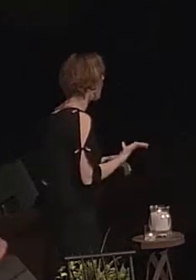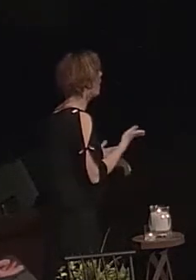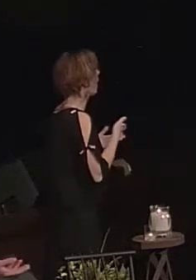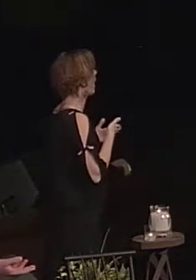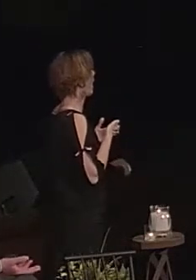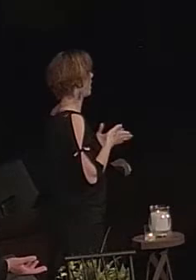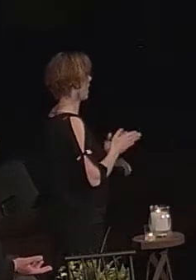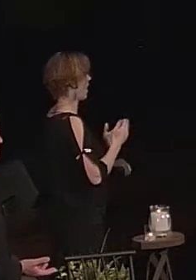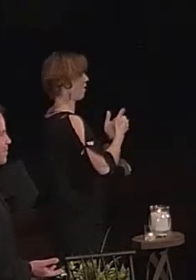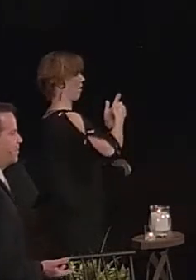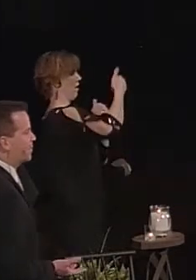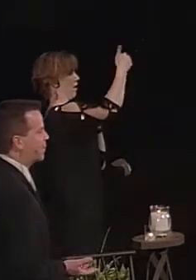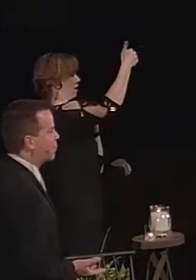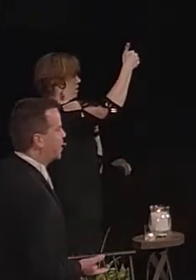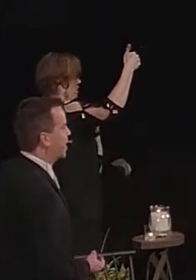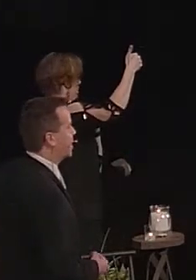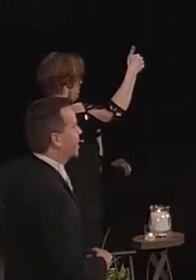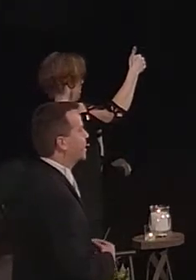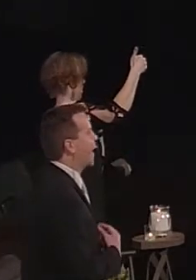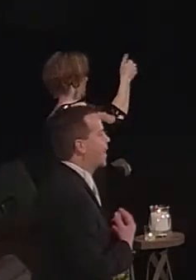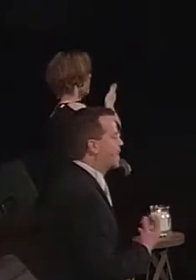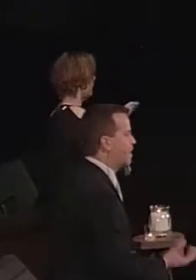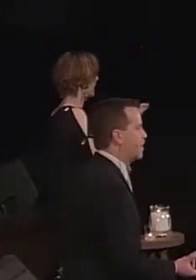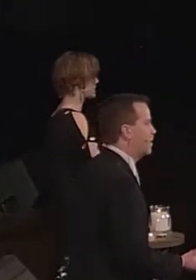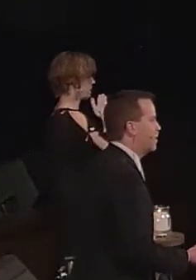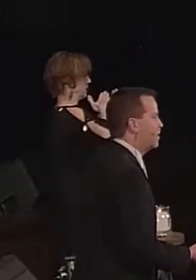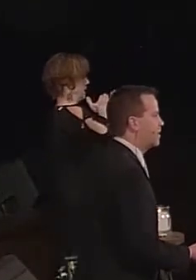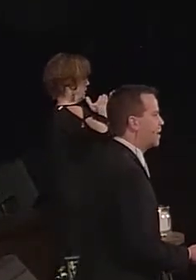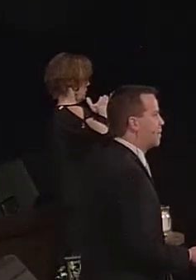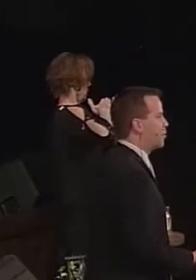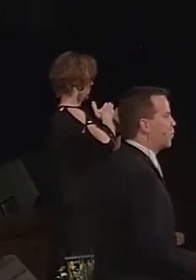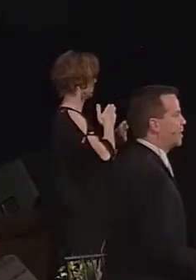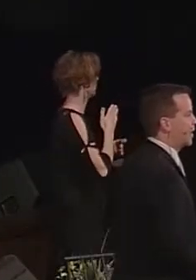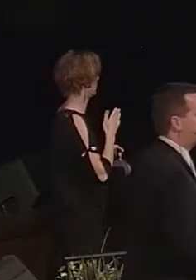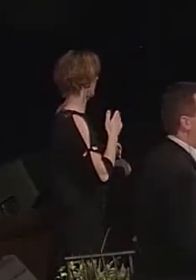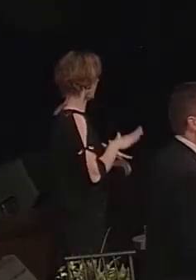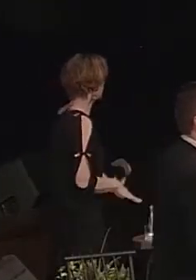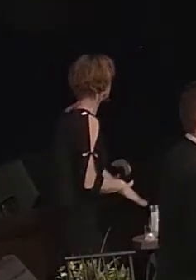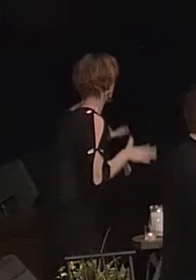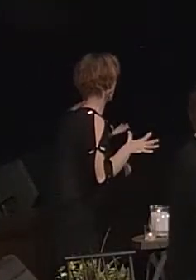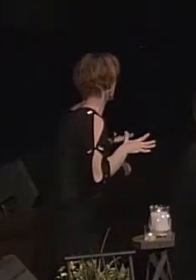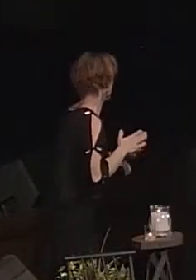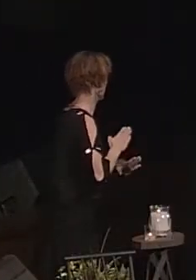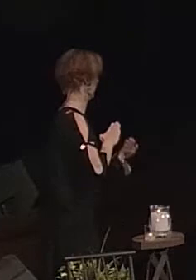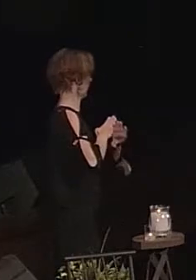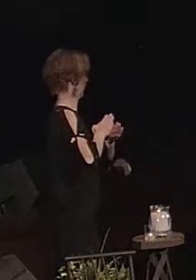get between us. We let the anxiety get between us.